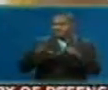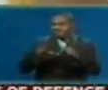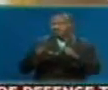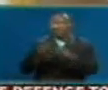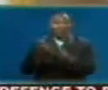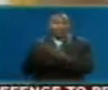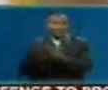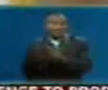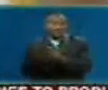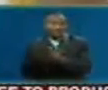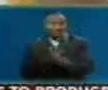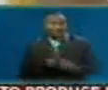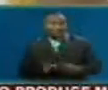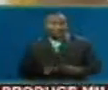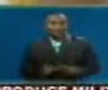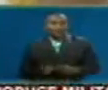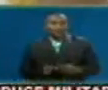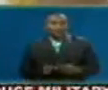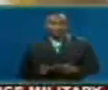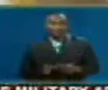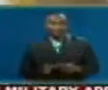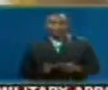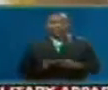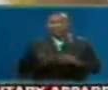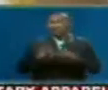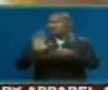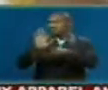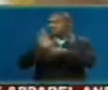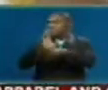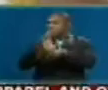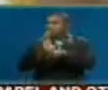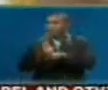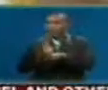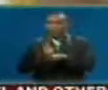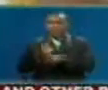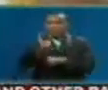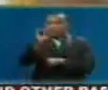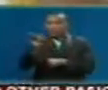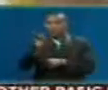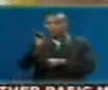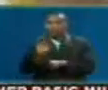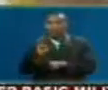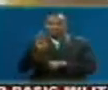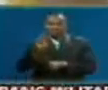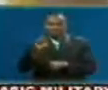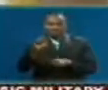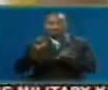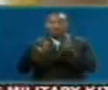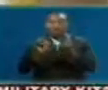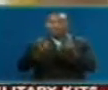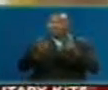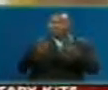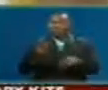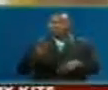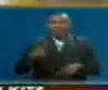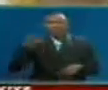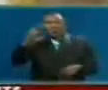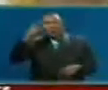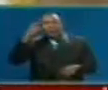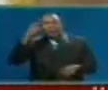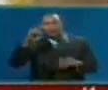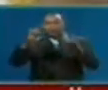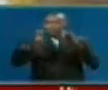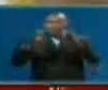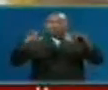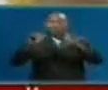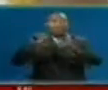all areas in Ghana, you know, industry possibilities to create job opportunities. And I feel this project is